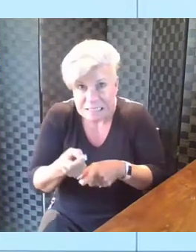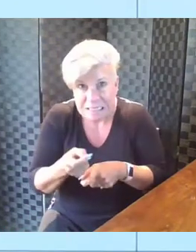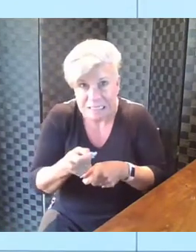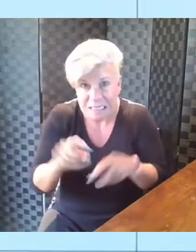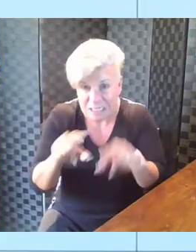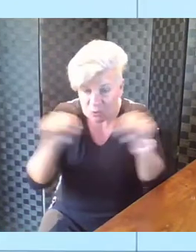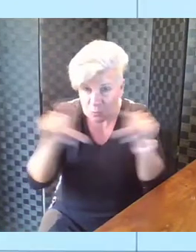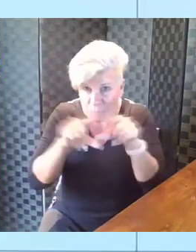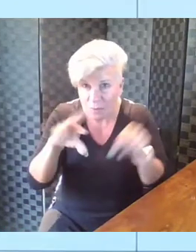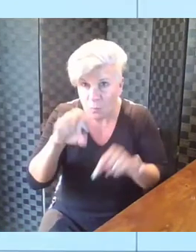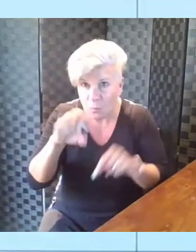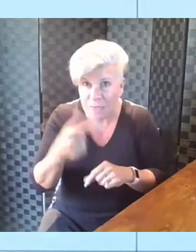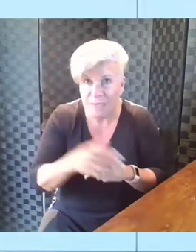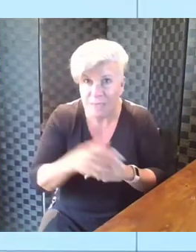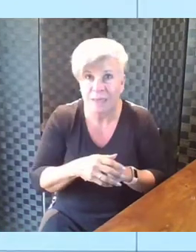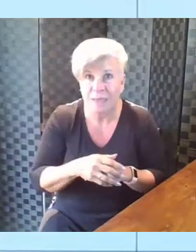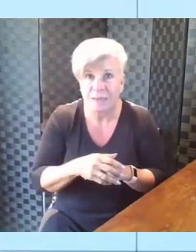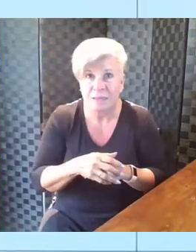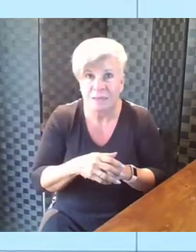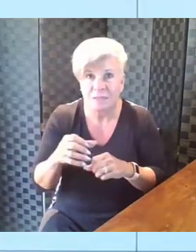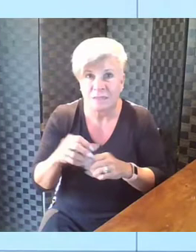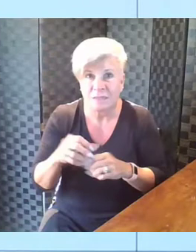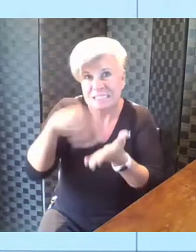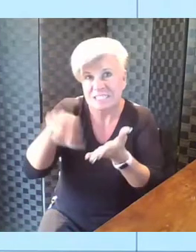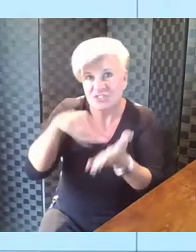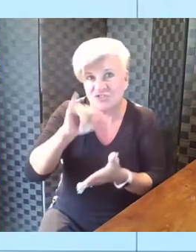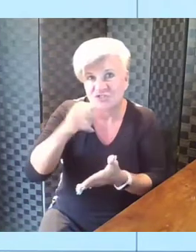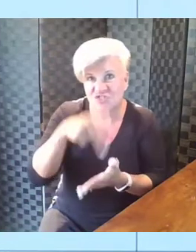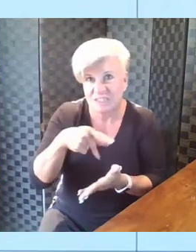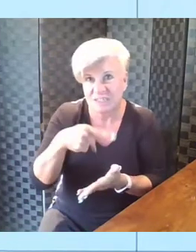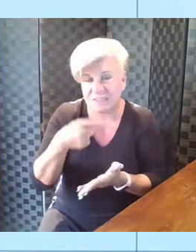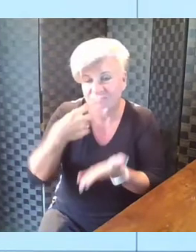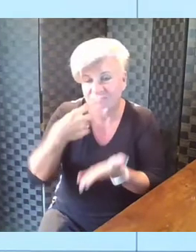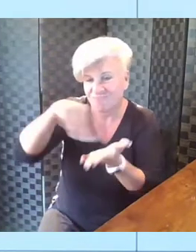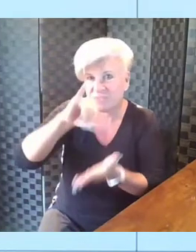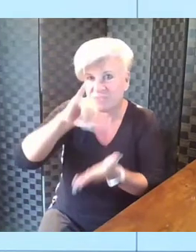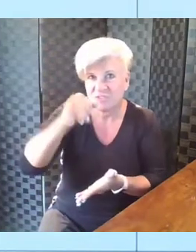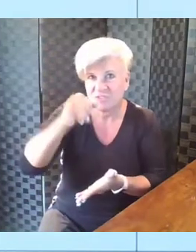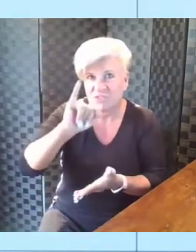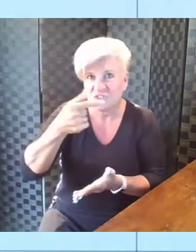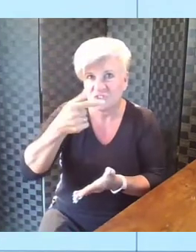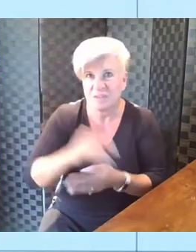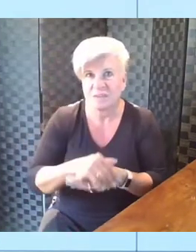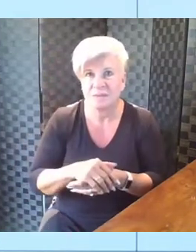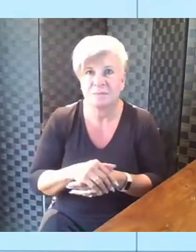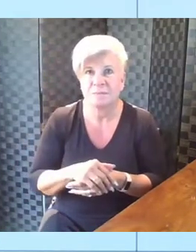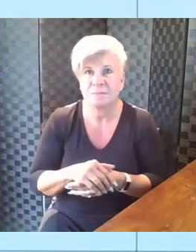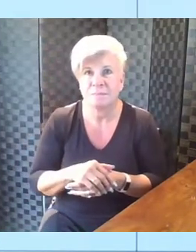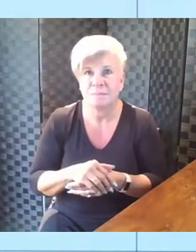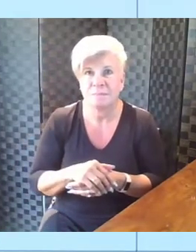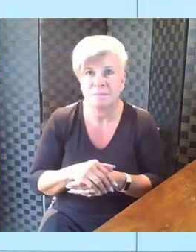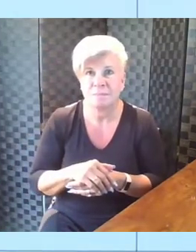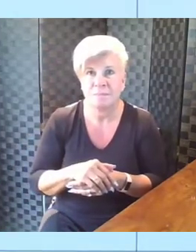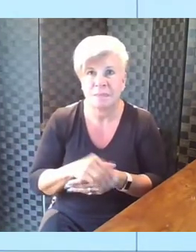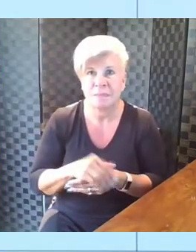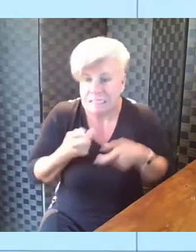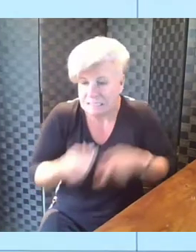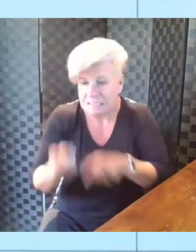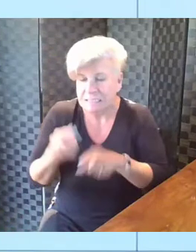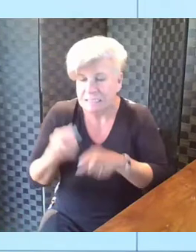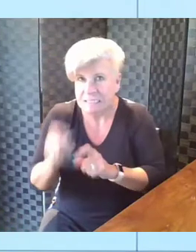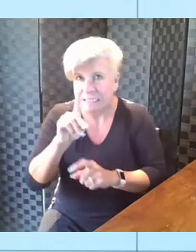too. Let's go to Ig. Ig's an easy one. Ig. I'll start. Big, pig, wig. What do you have?